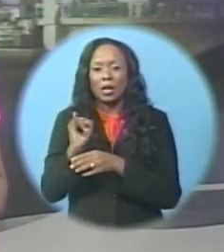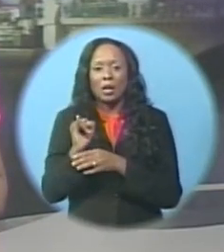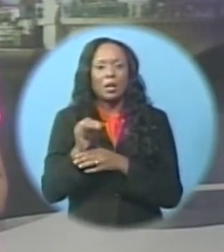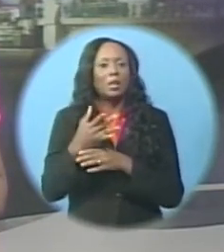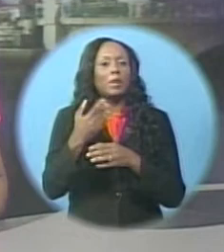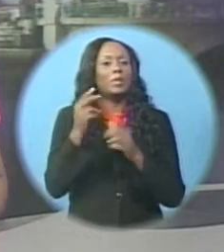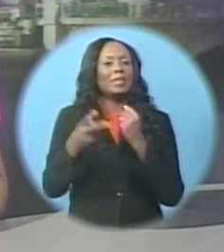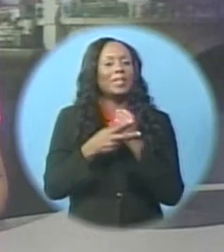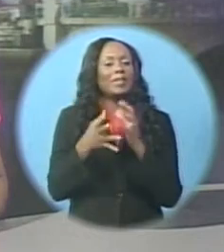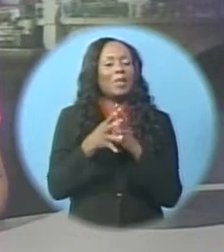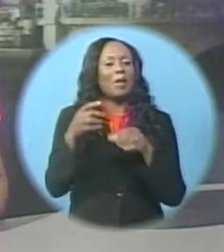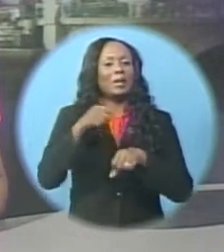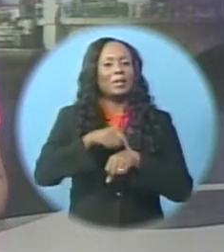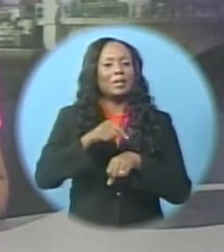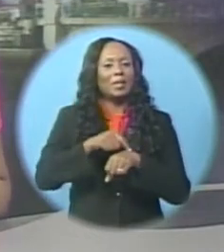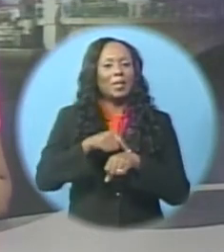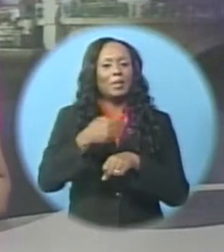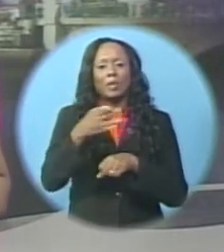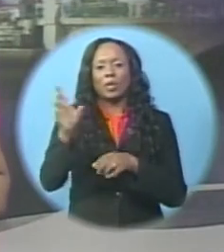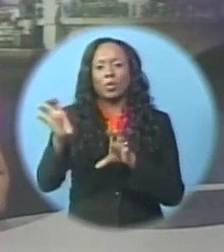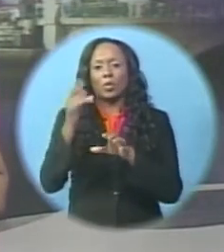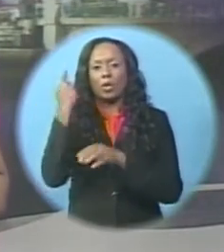save valuable time.